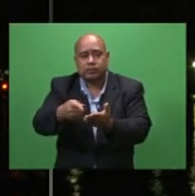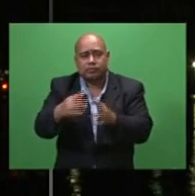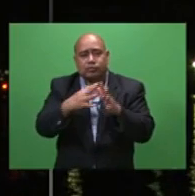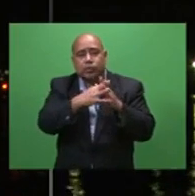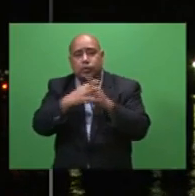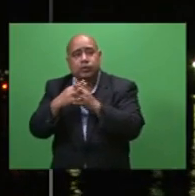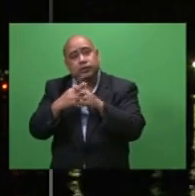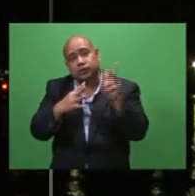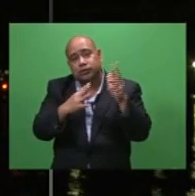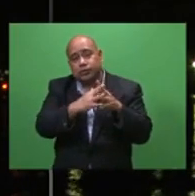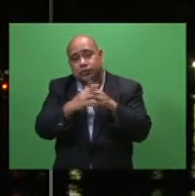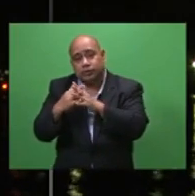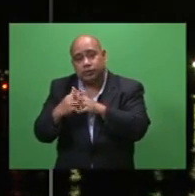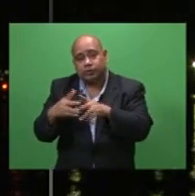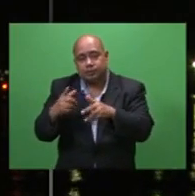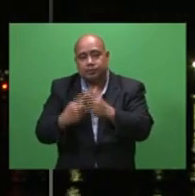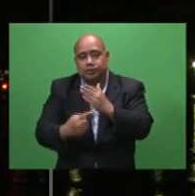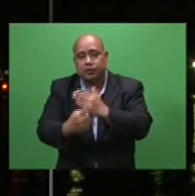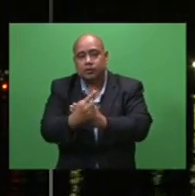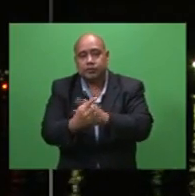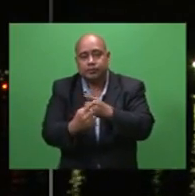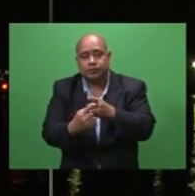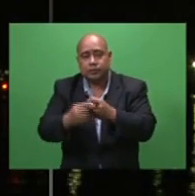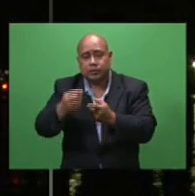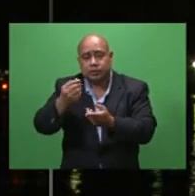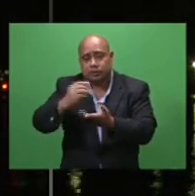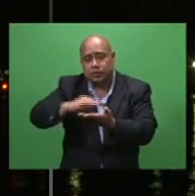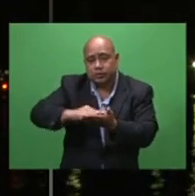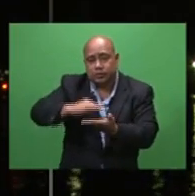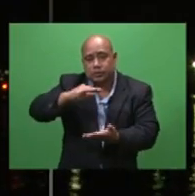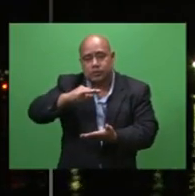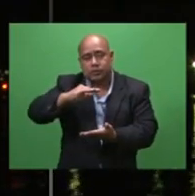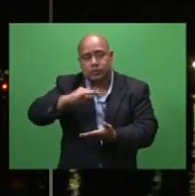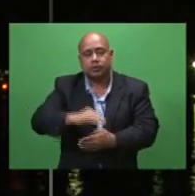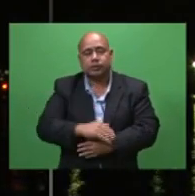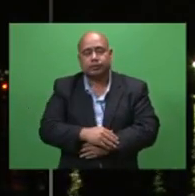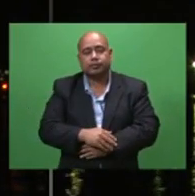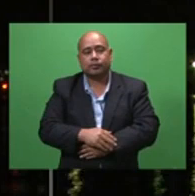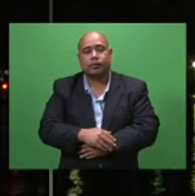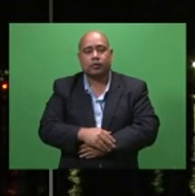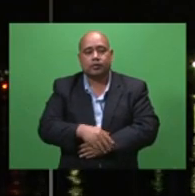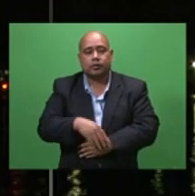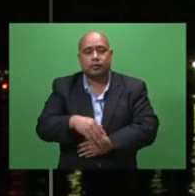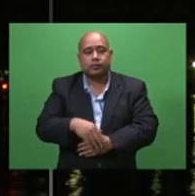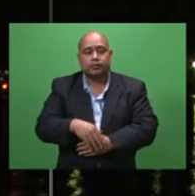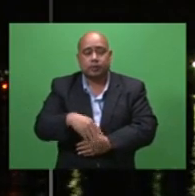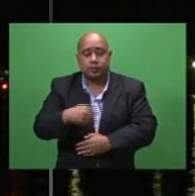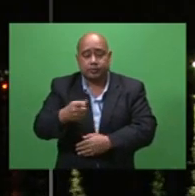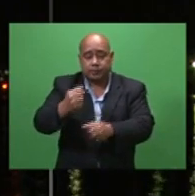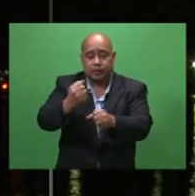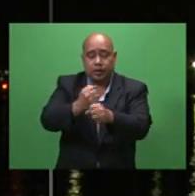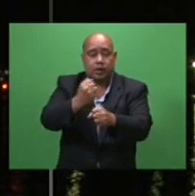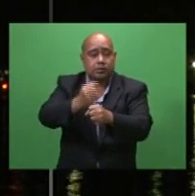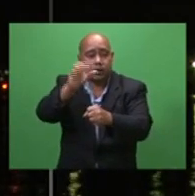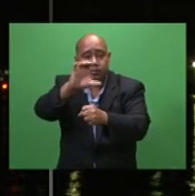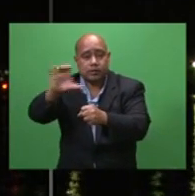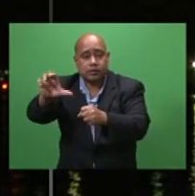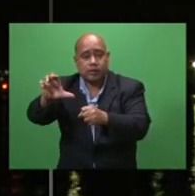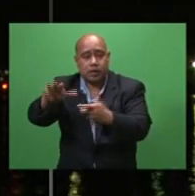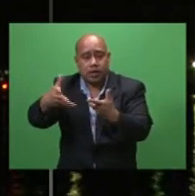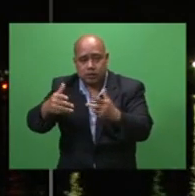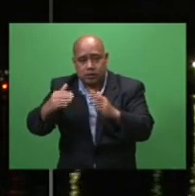dwindled, resulting in an increase in listings. Real estate agents say this is related directly to the halt of tourism in the